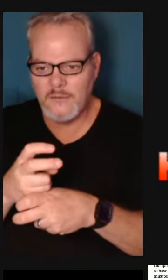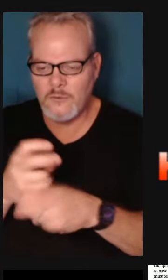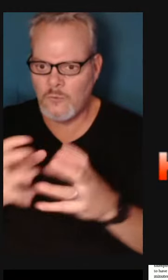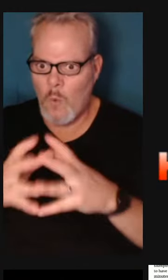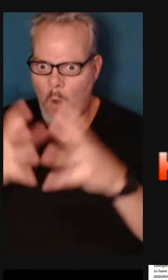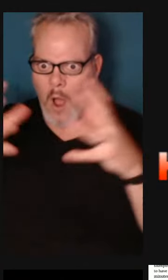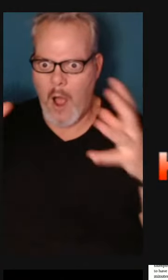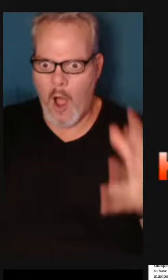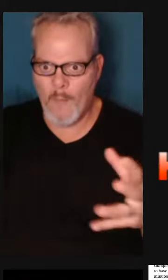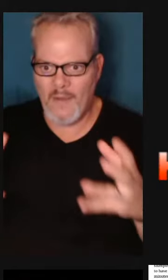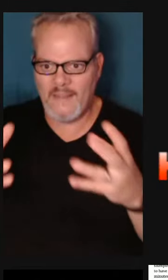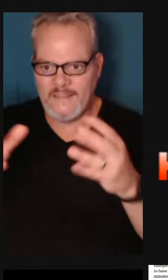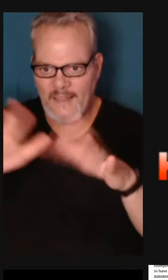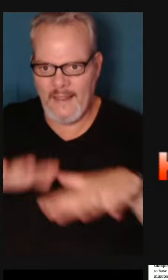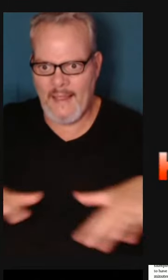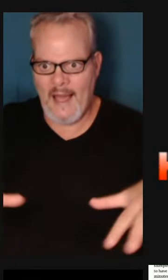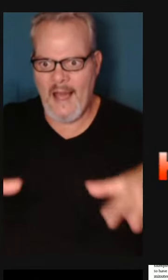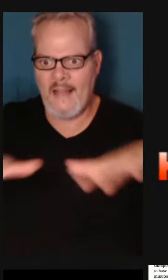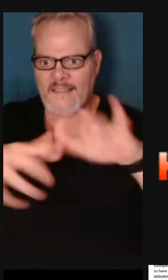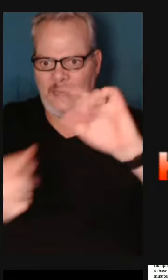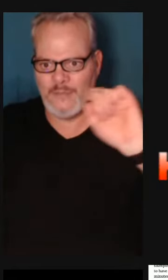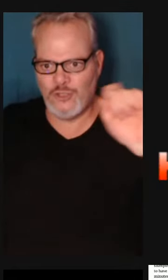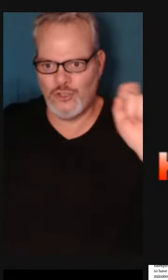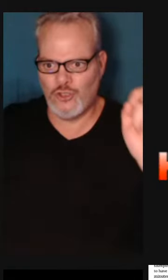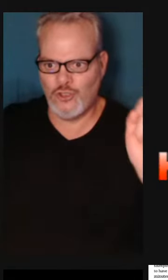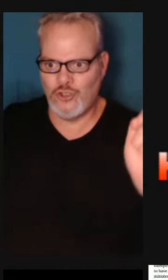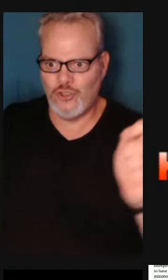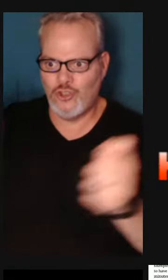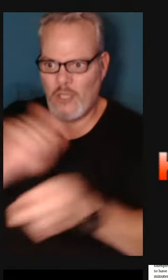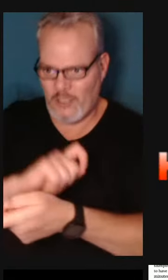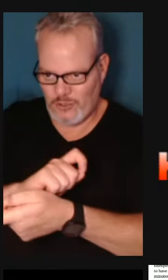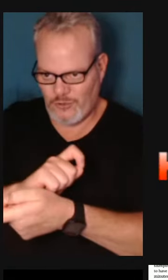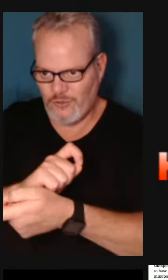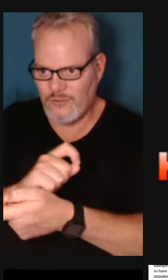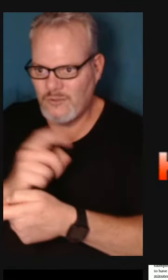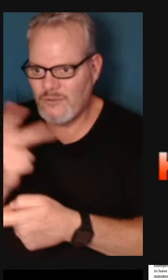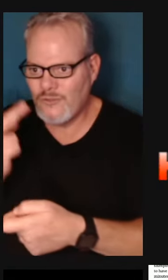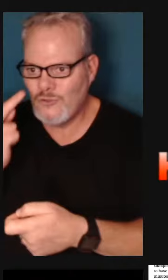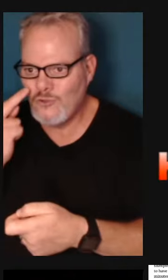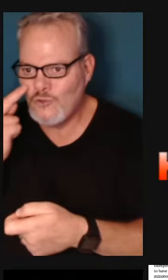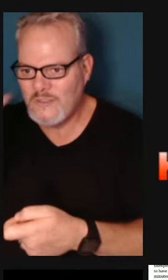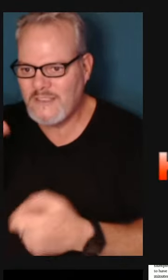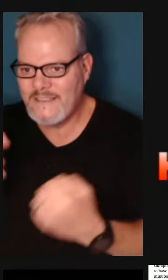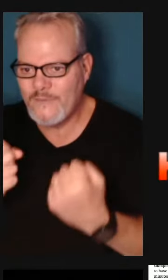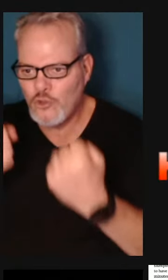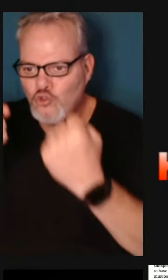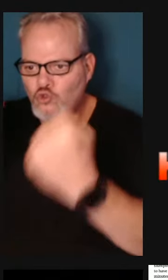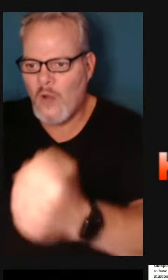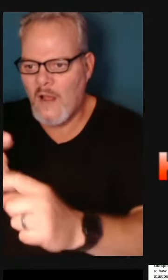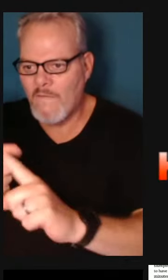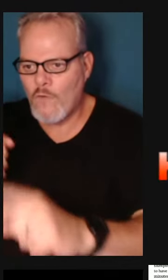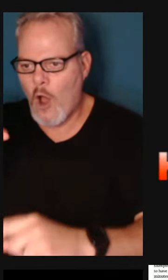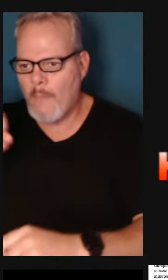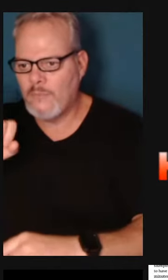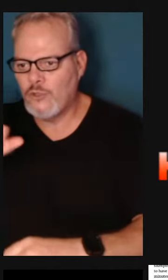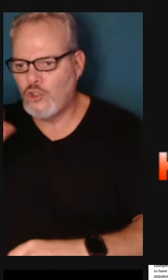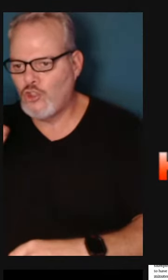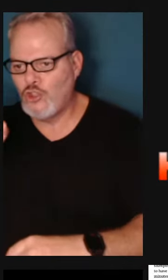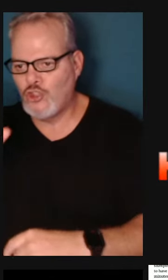time. Right, so we used to be able to drive from the Jagger Museum, which is now removed and